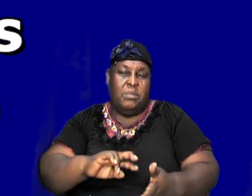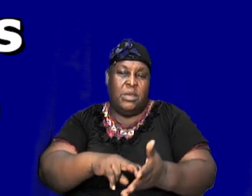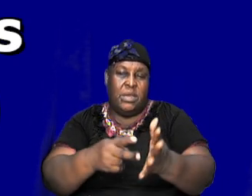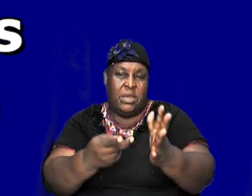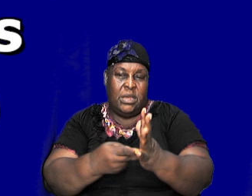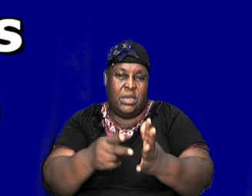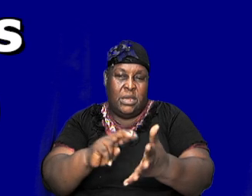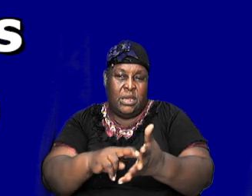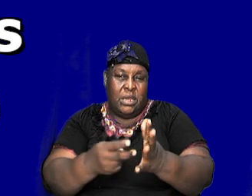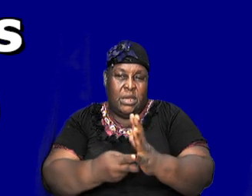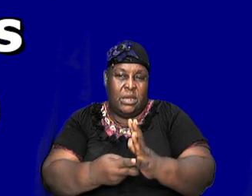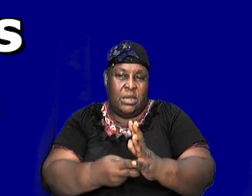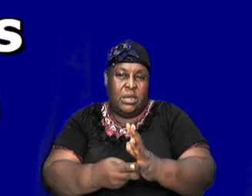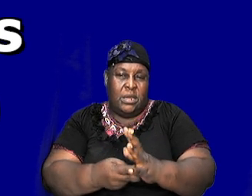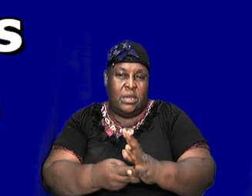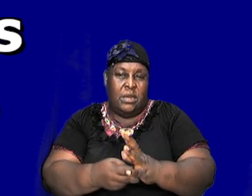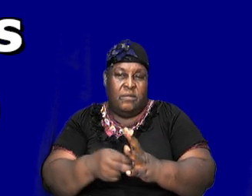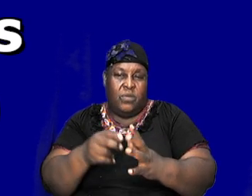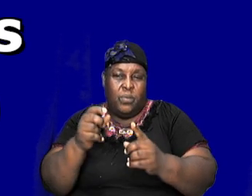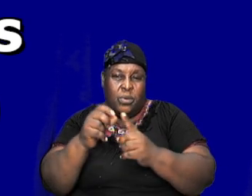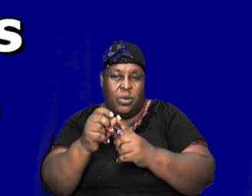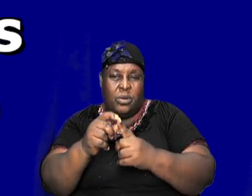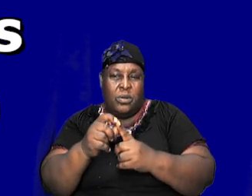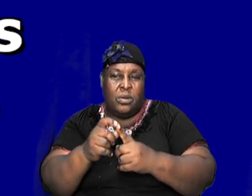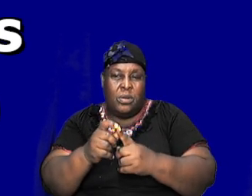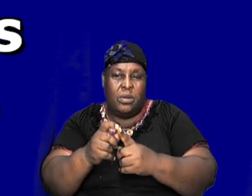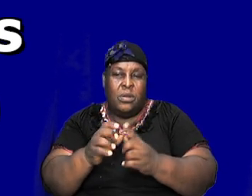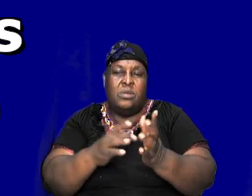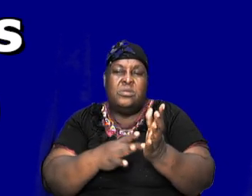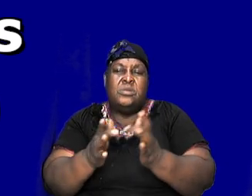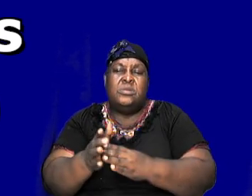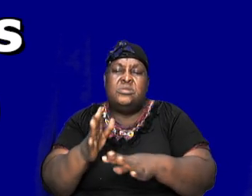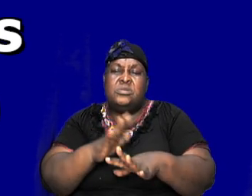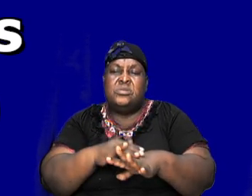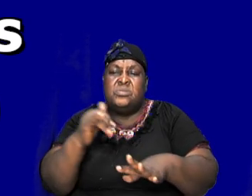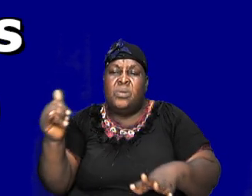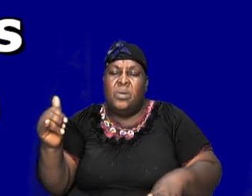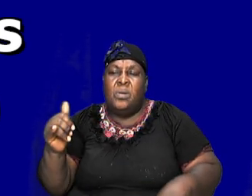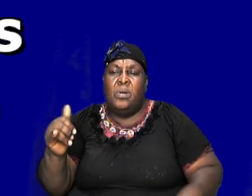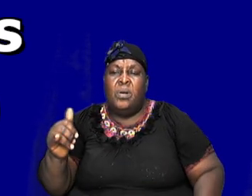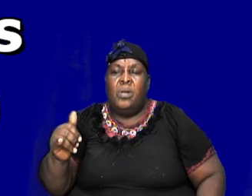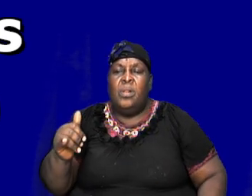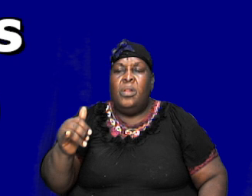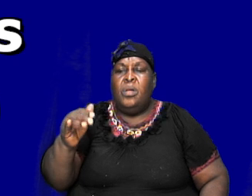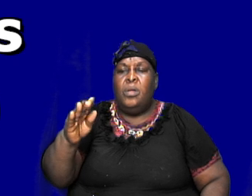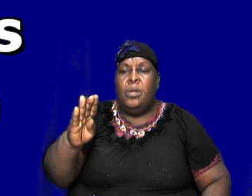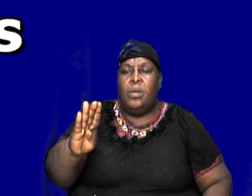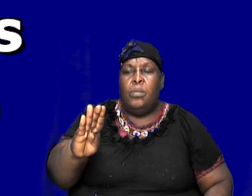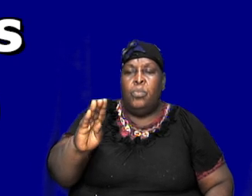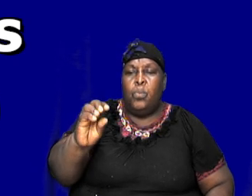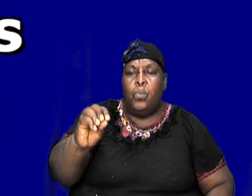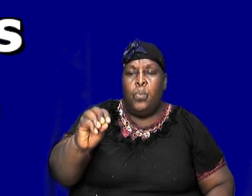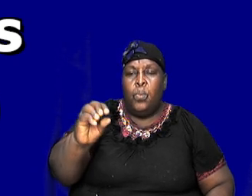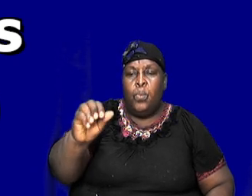You know, the son, he surnamed them Boanerges, which is the sons of thunder. So